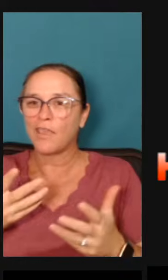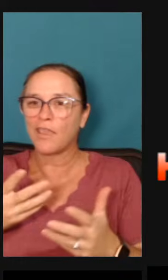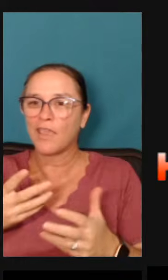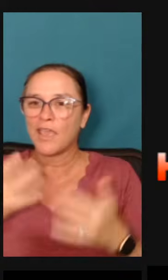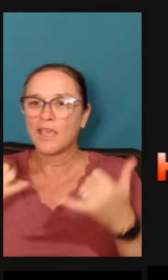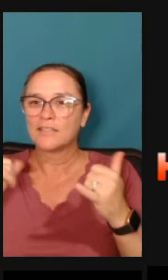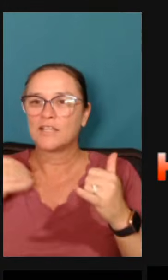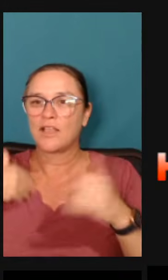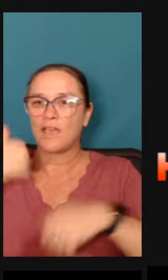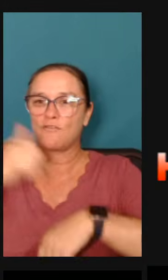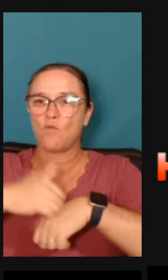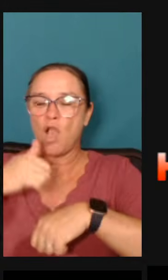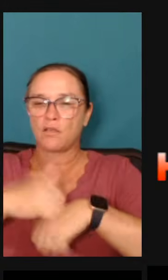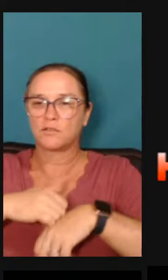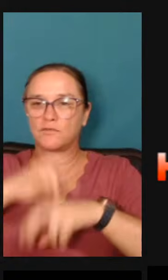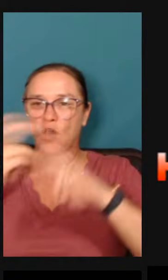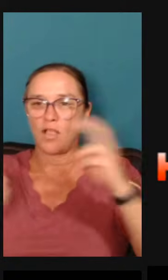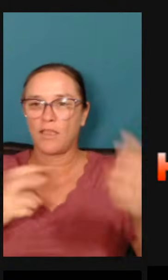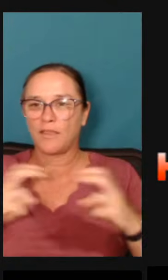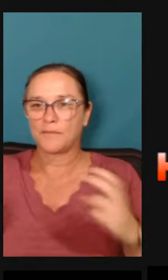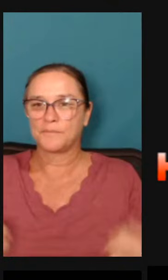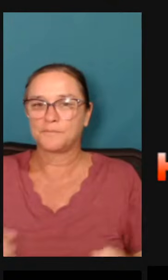outside.